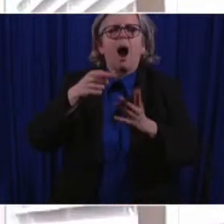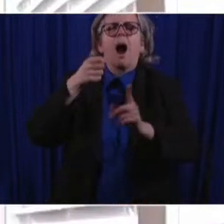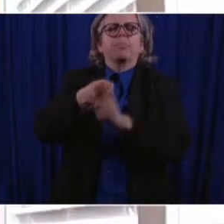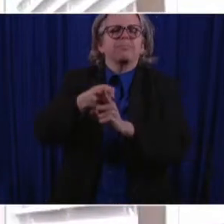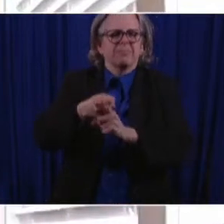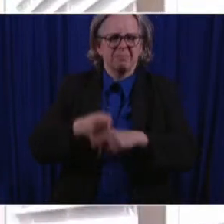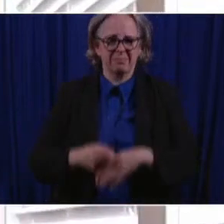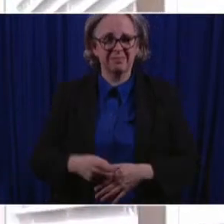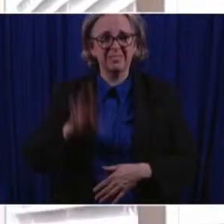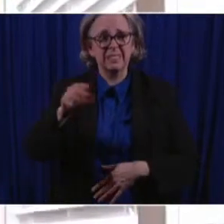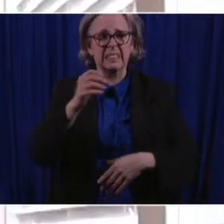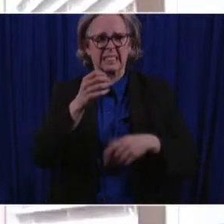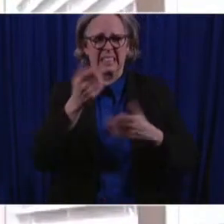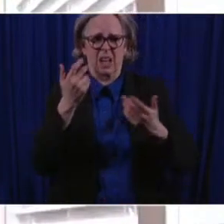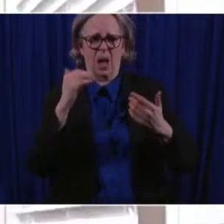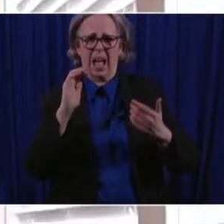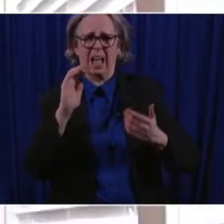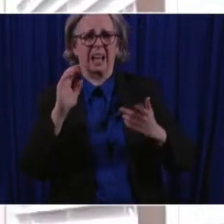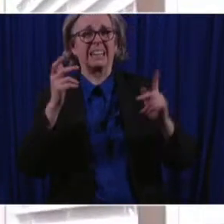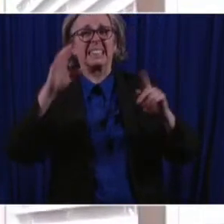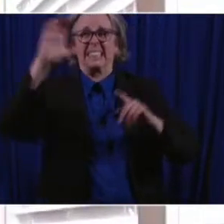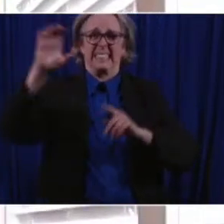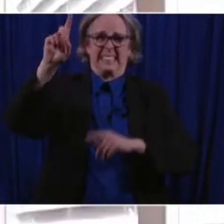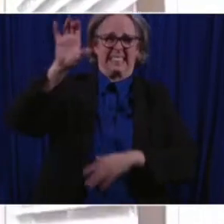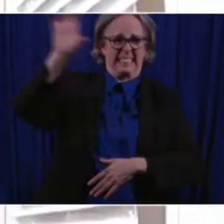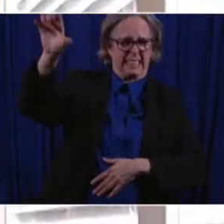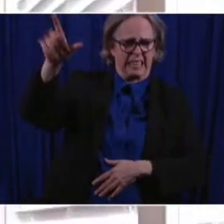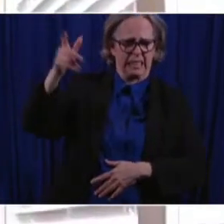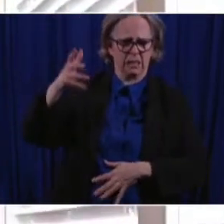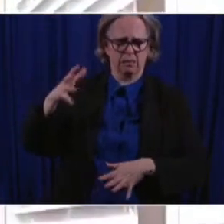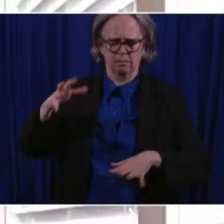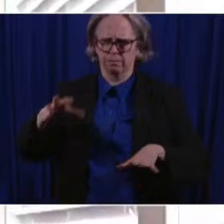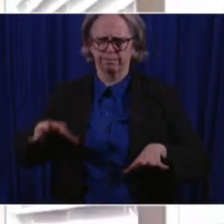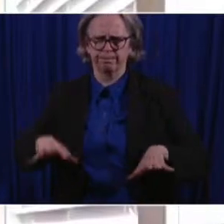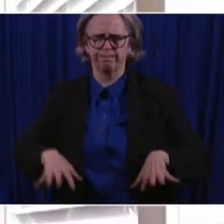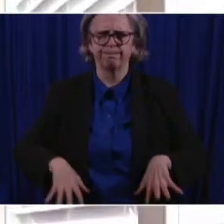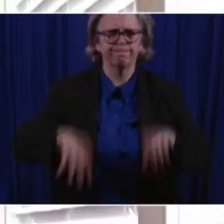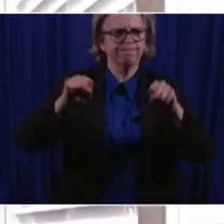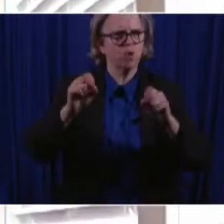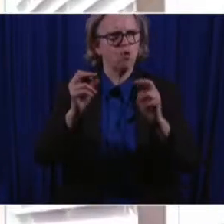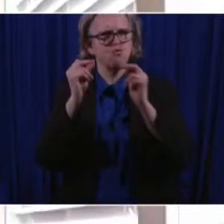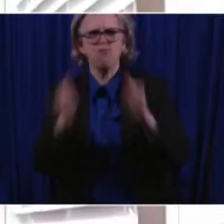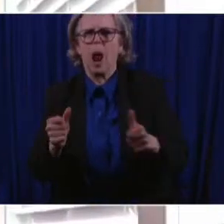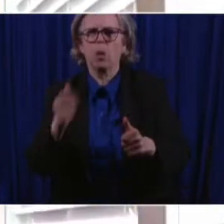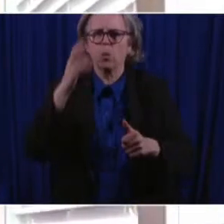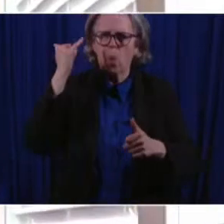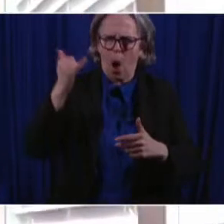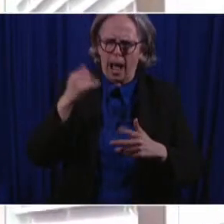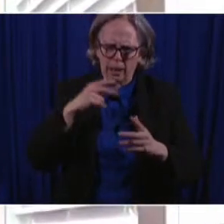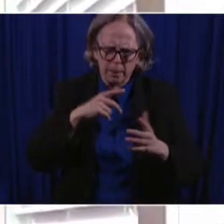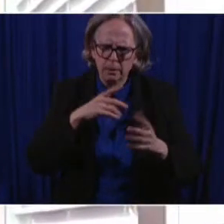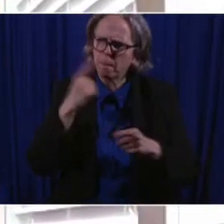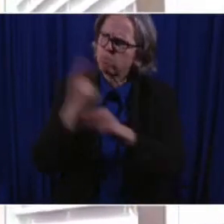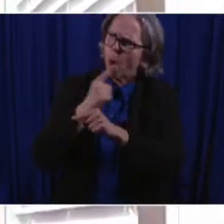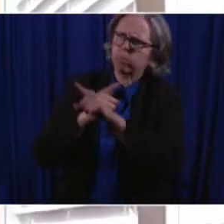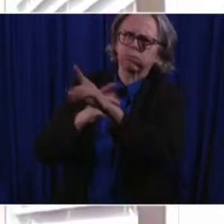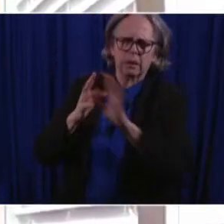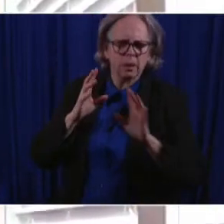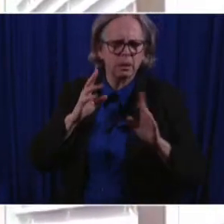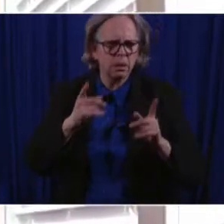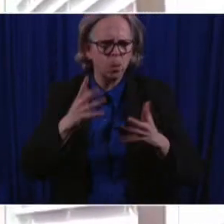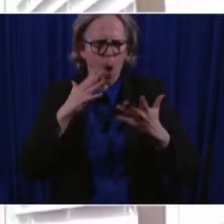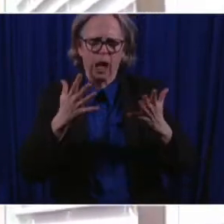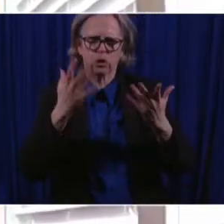reliably, and transparently. And anybody who watched any portion of the ACIP meeting yesterday knows that it was